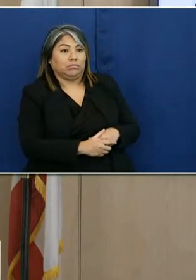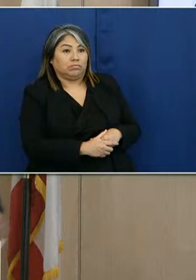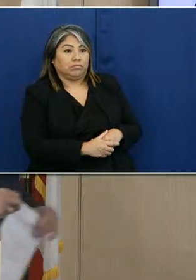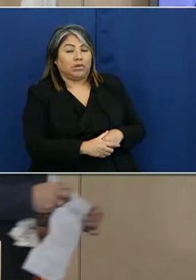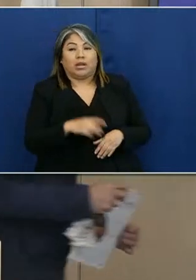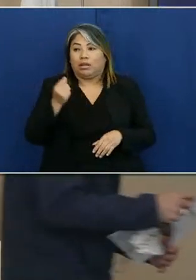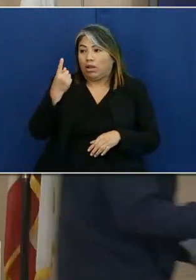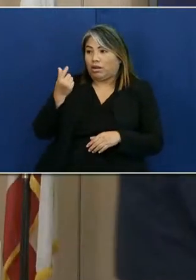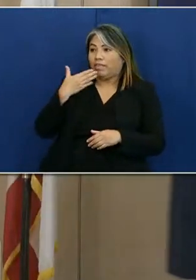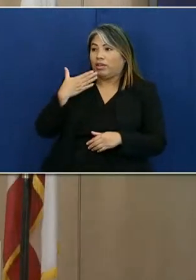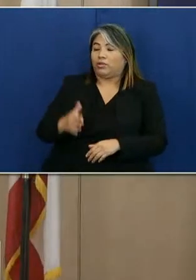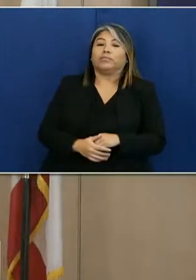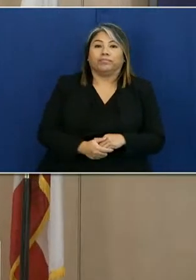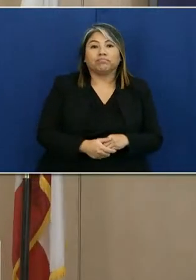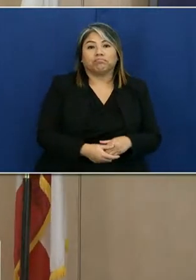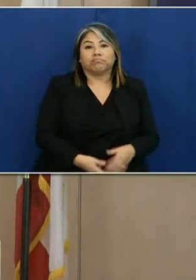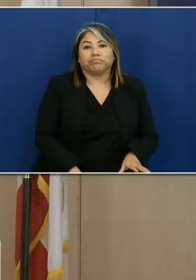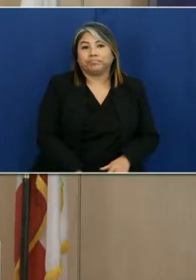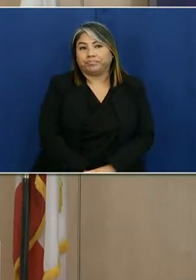Got it. Thank you.